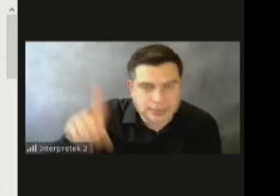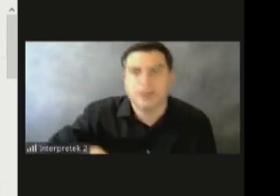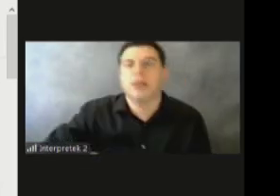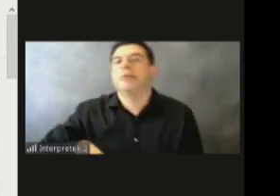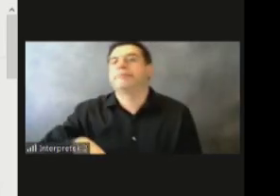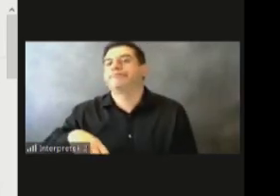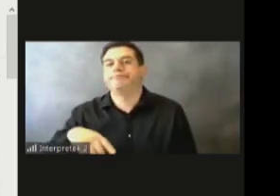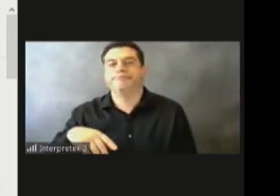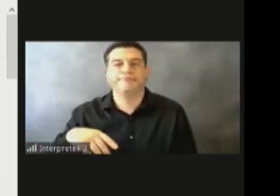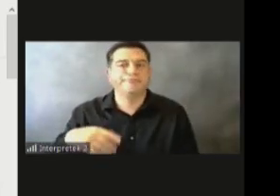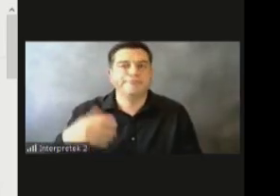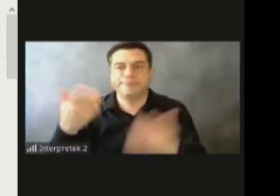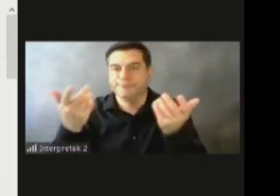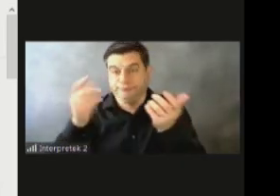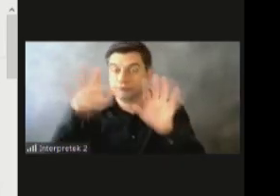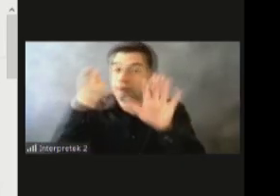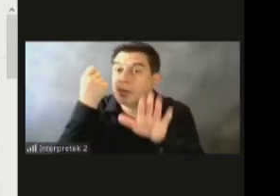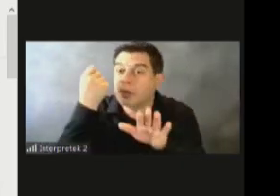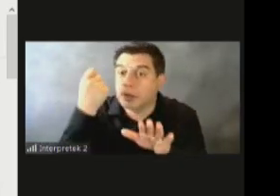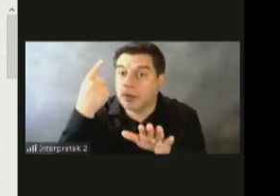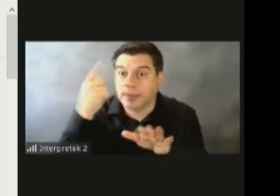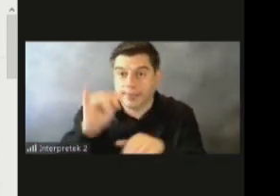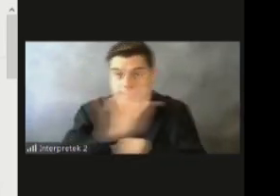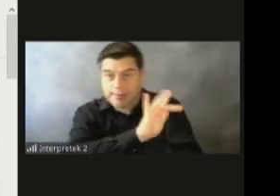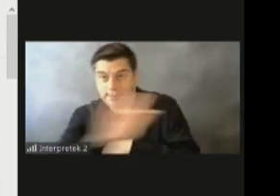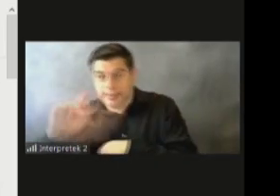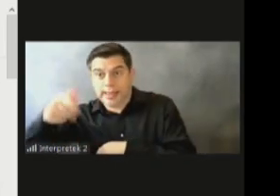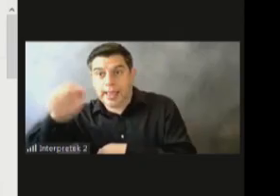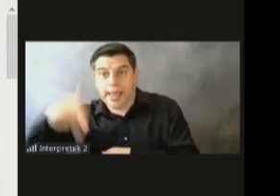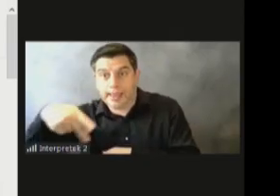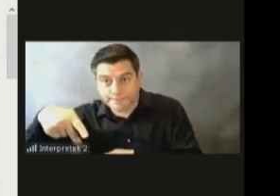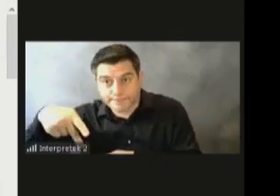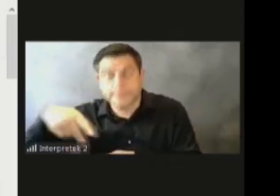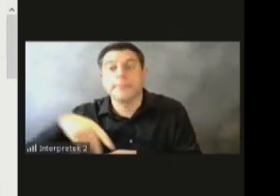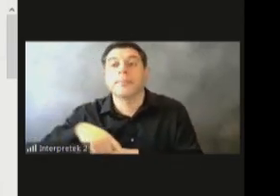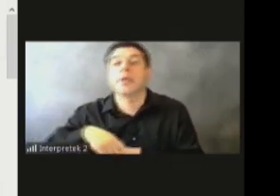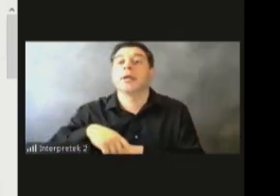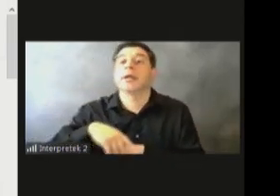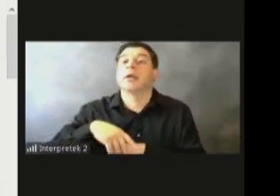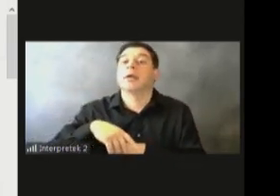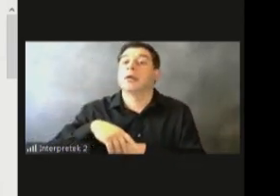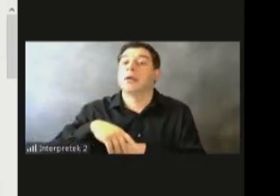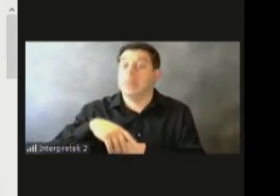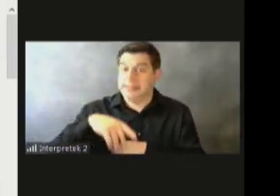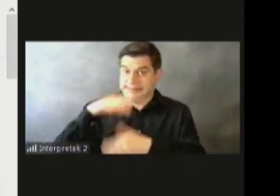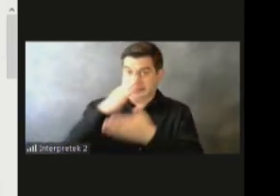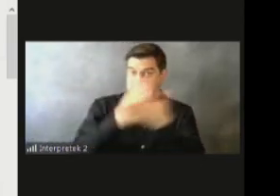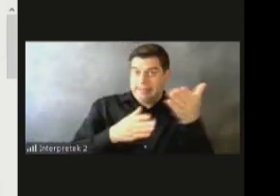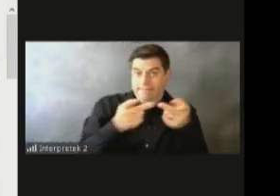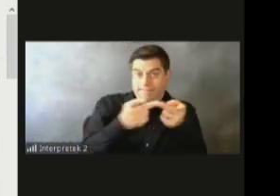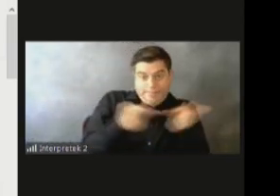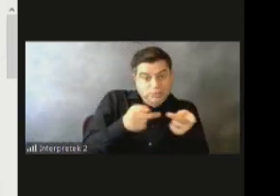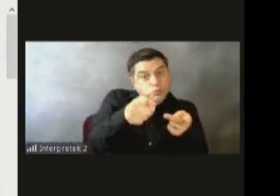is attainable, or that would be attainable for people that could be market rate housing, but that just isn't there. So there's